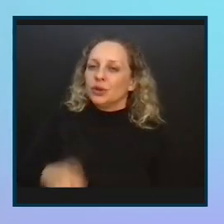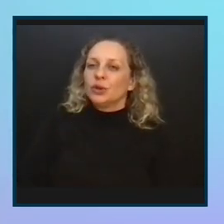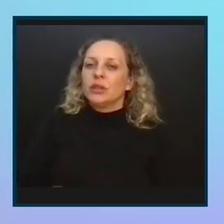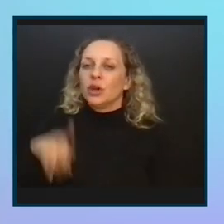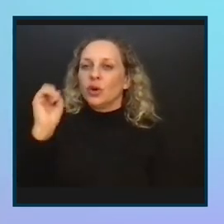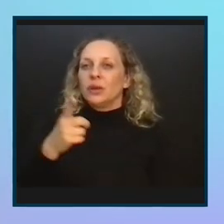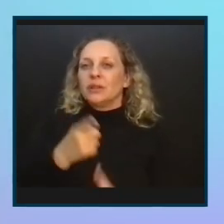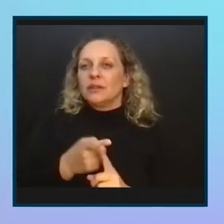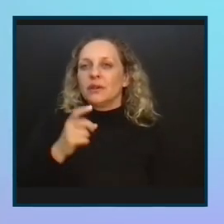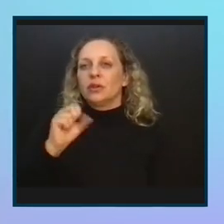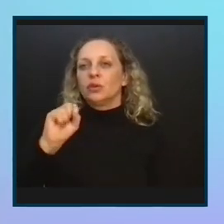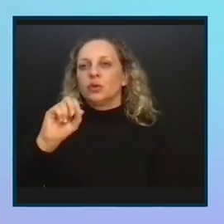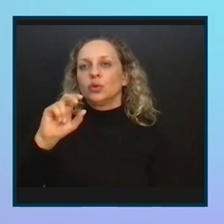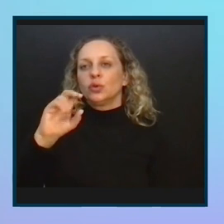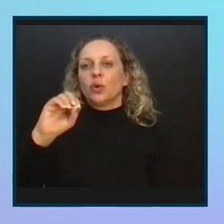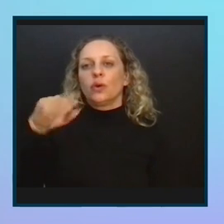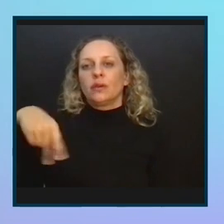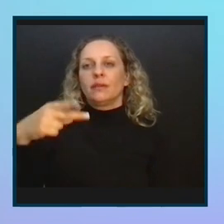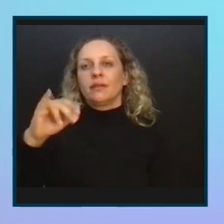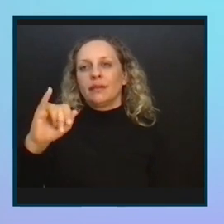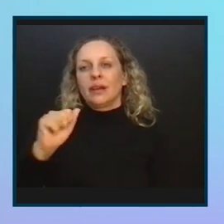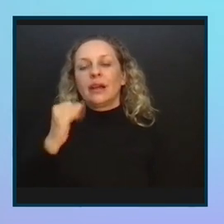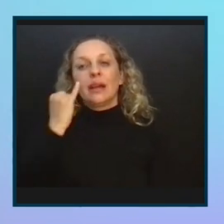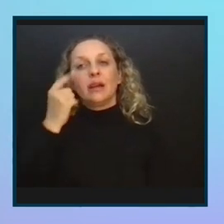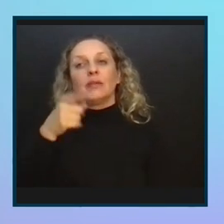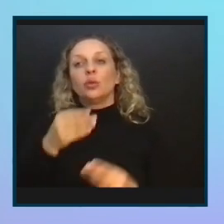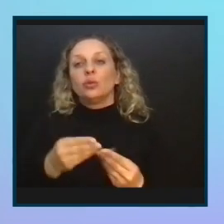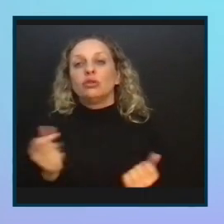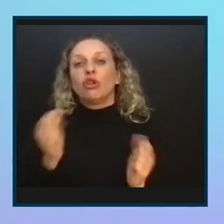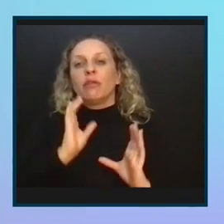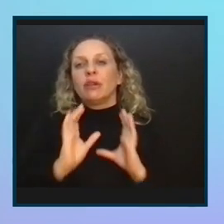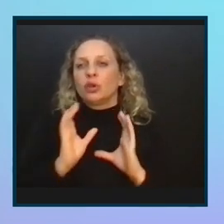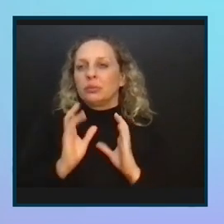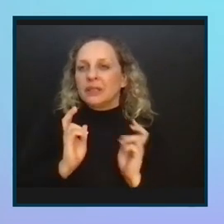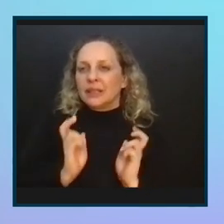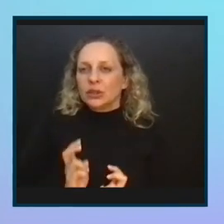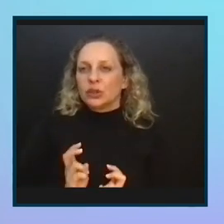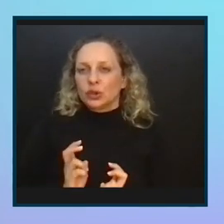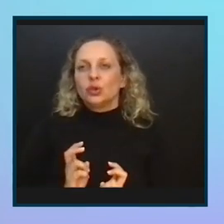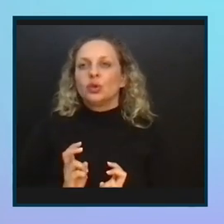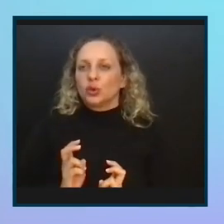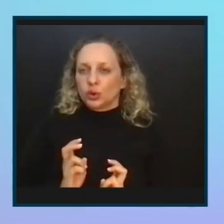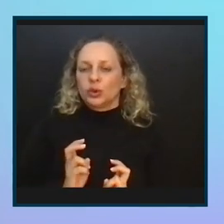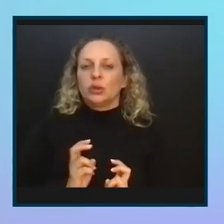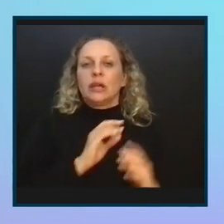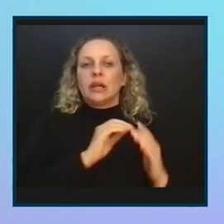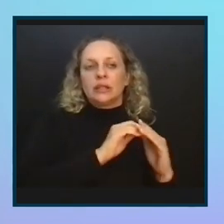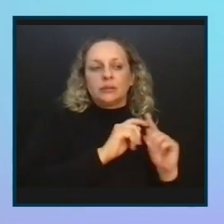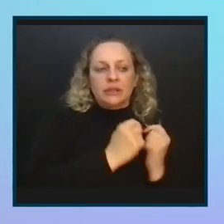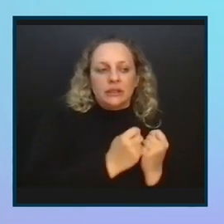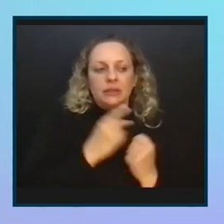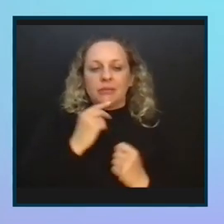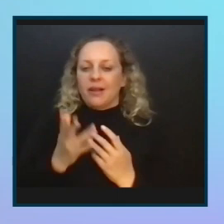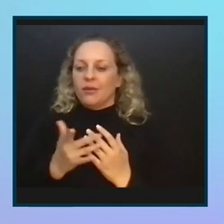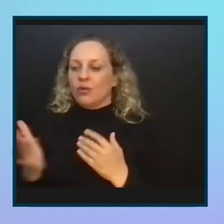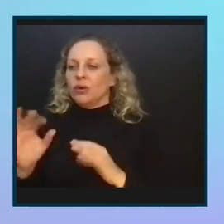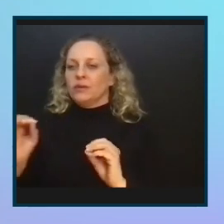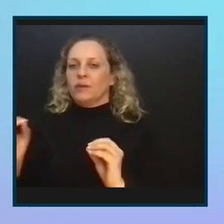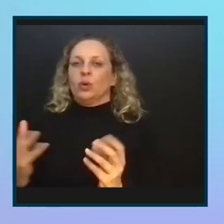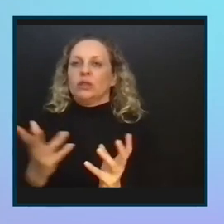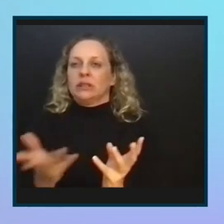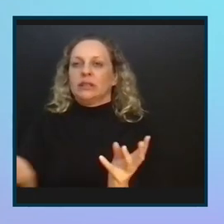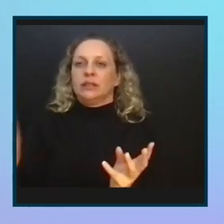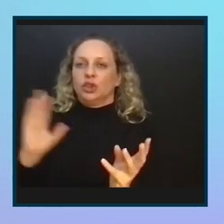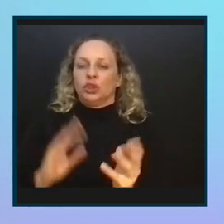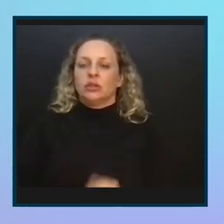Question from Sophia. How did you resolve the communication issues between the accessibility teams and the rest of the